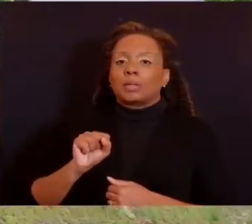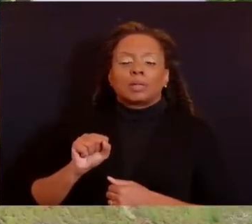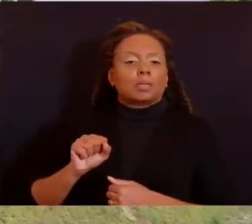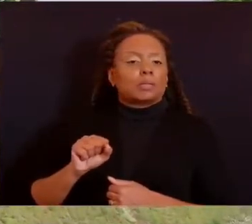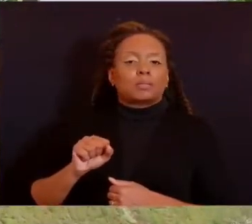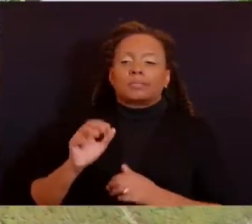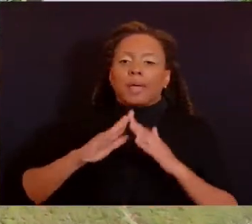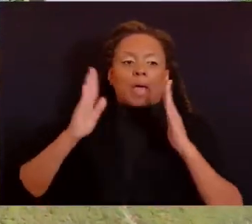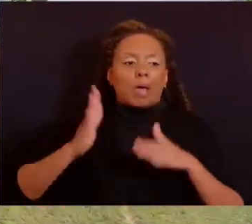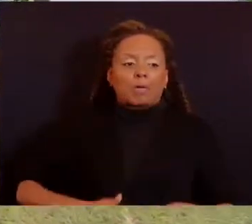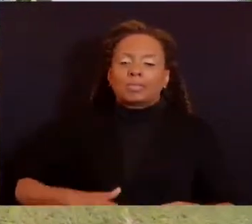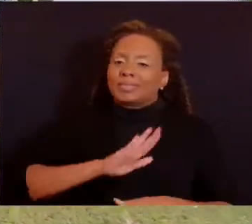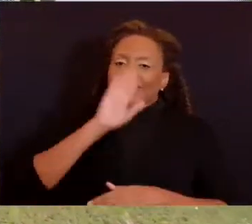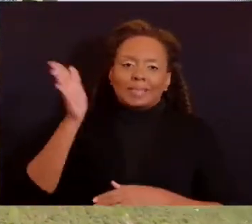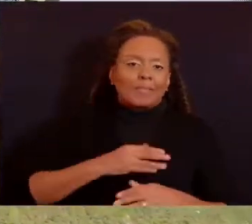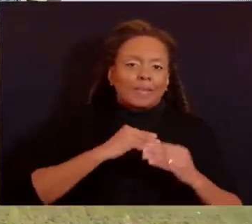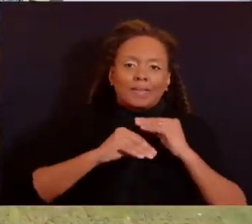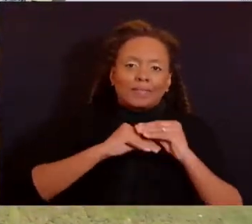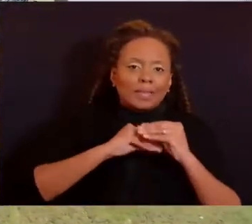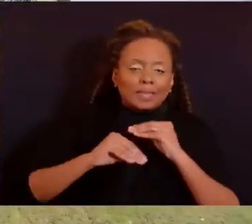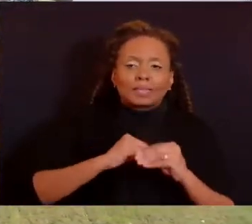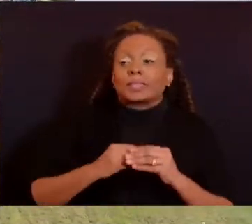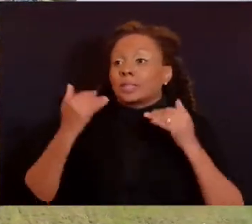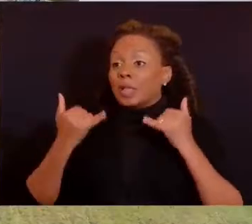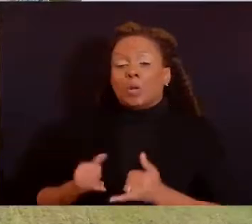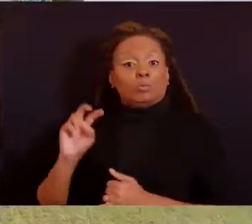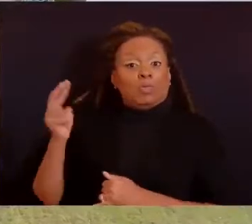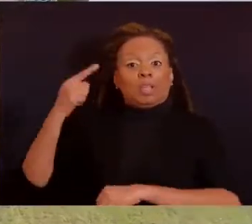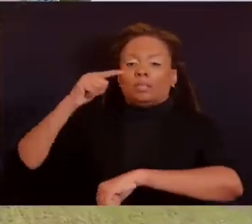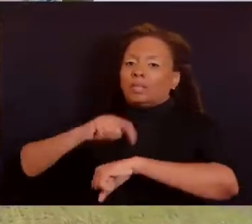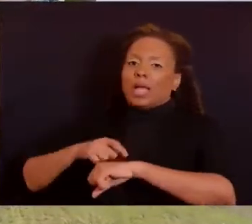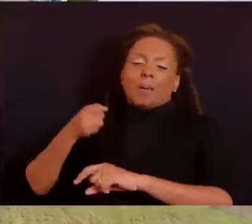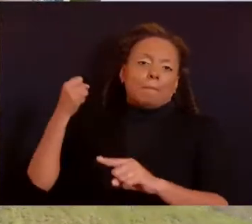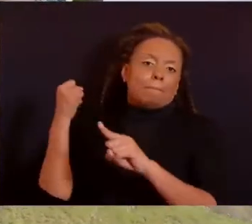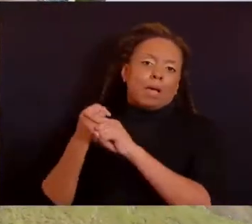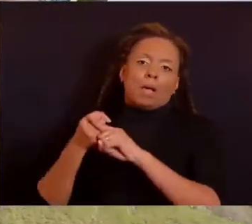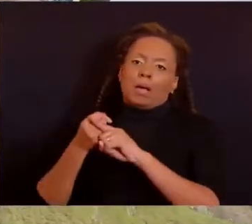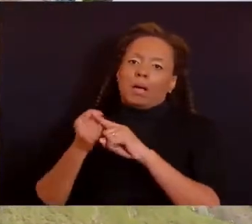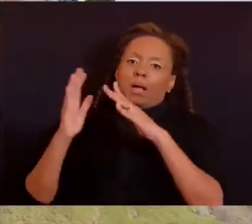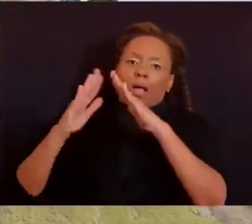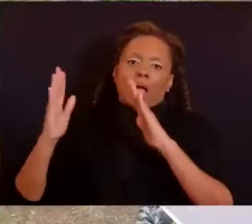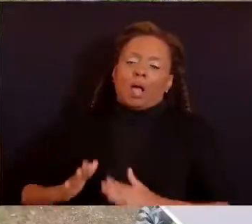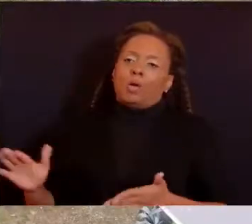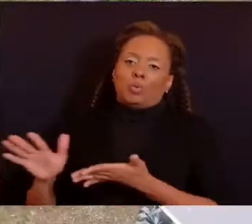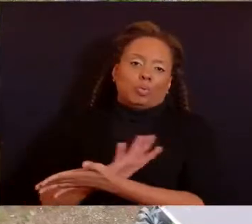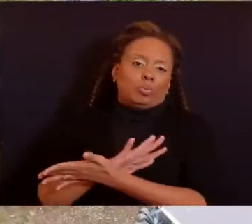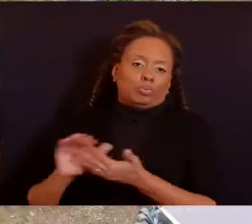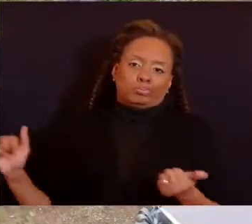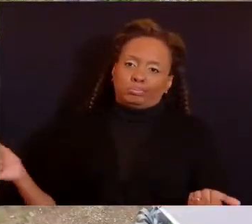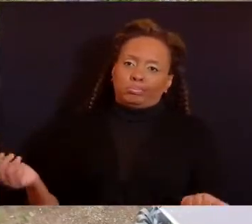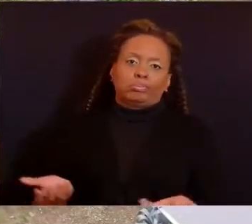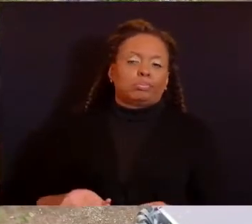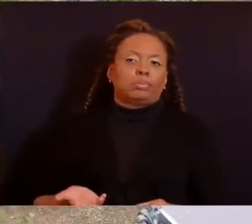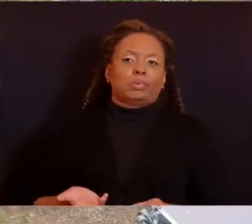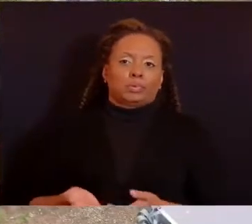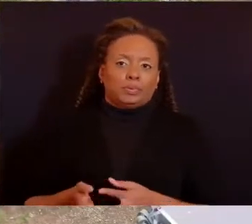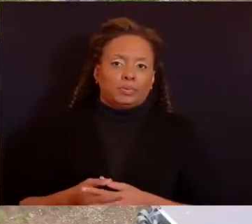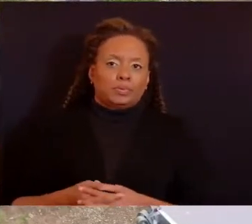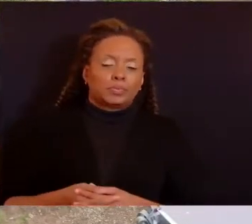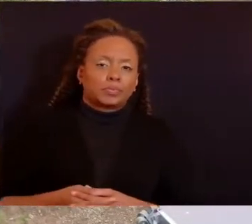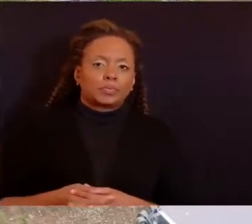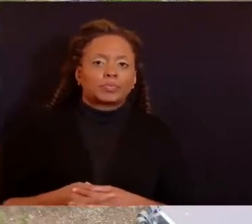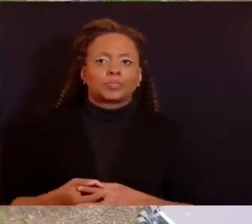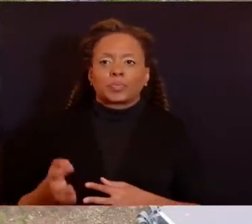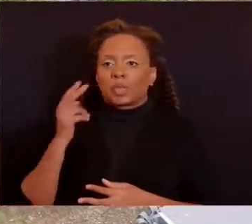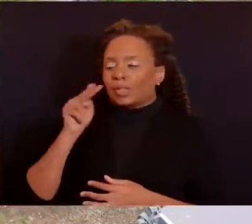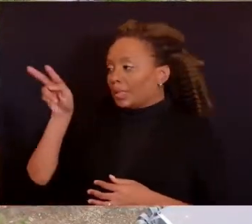do as best he can, and then of course he's lost it now again in St. Lucie. And that's it there that we've just seen